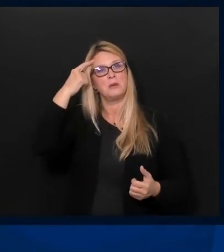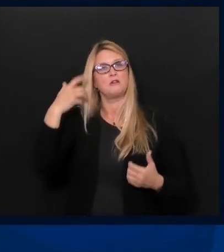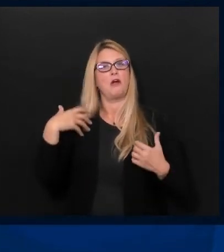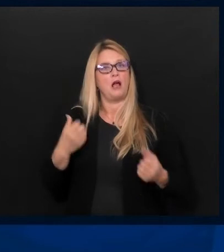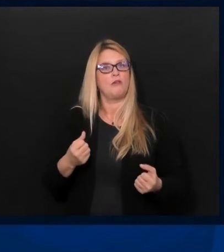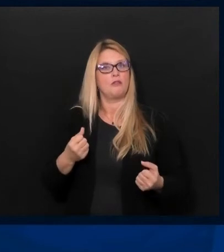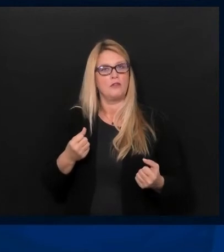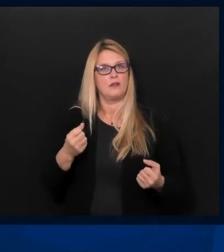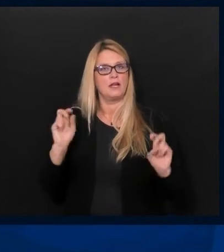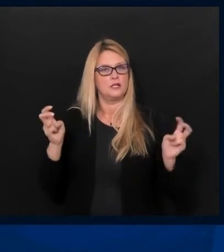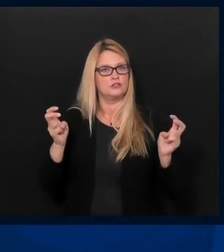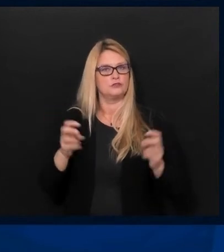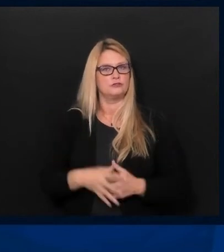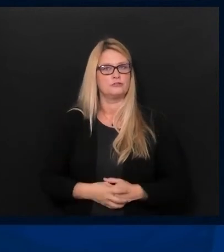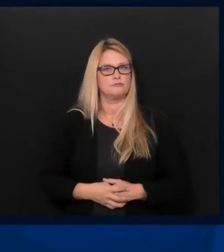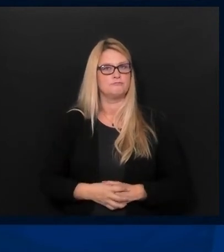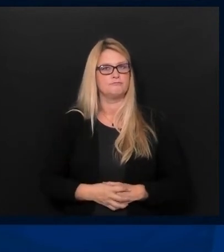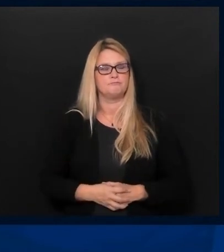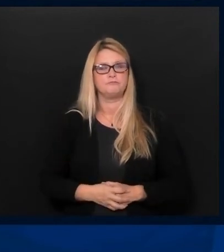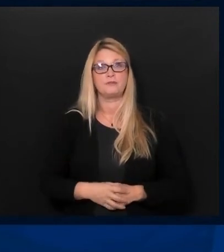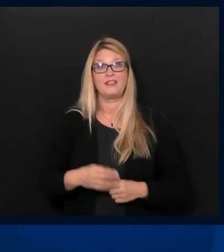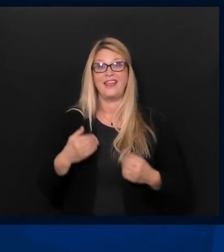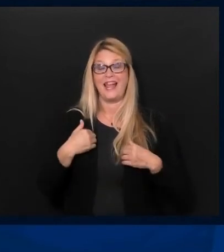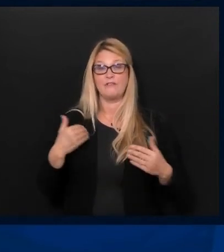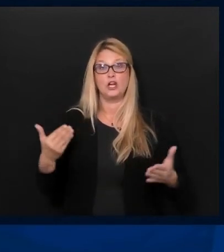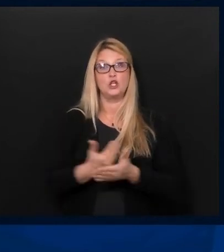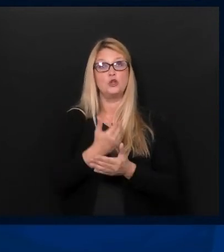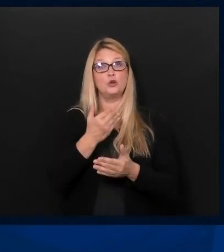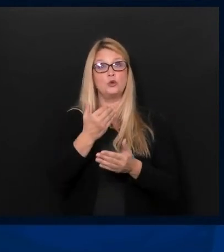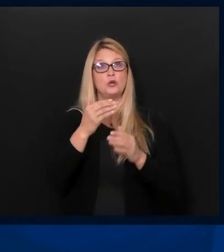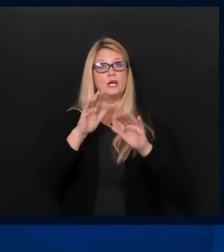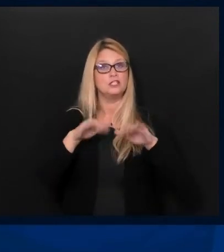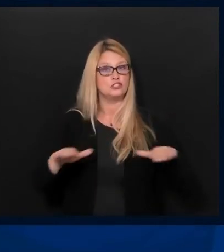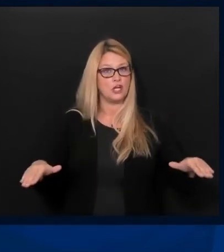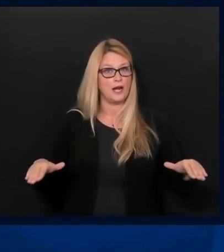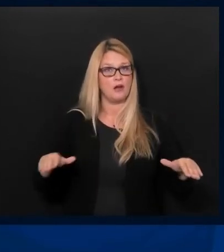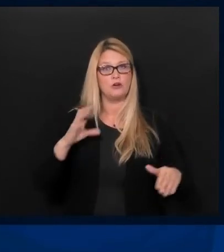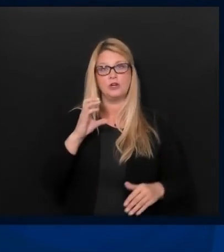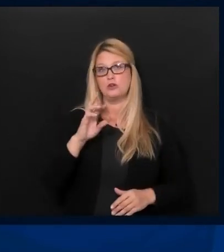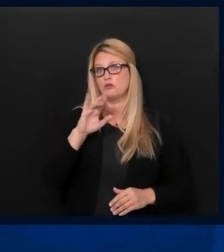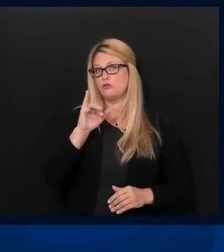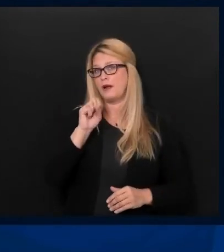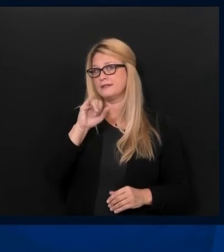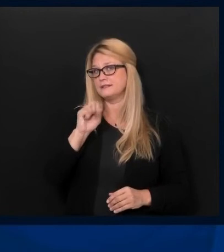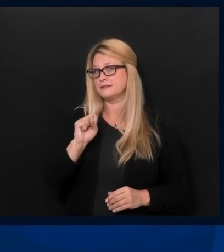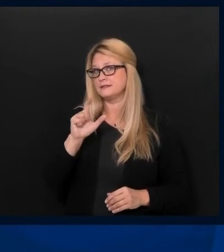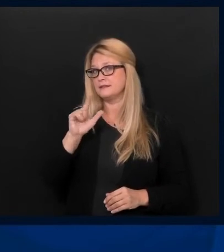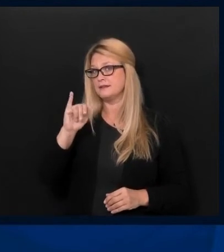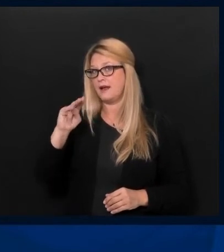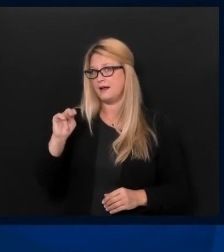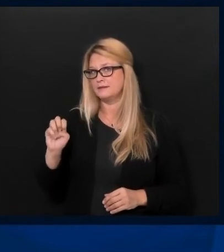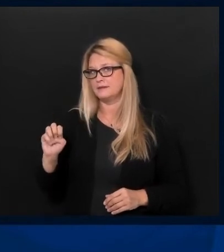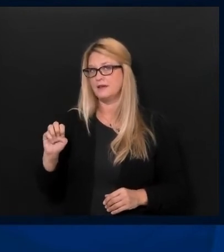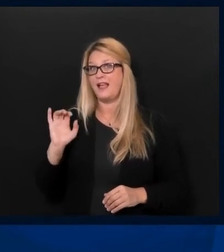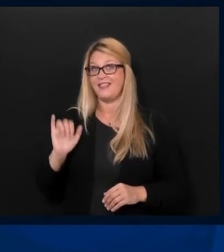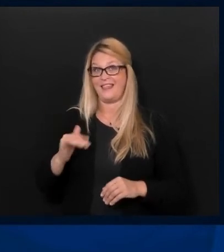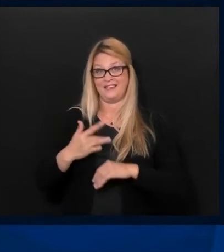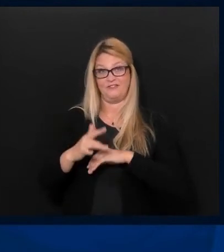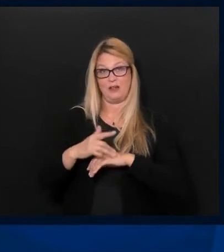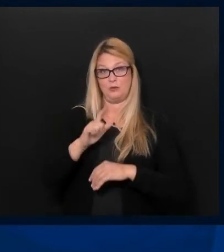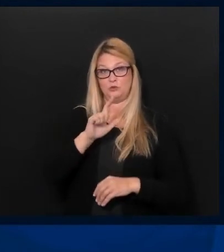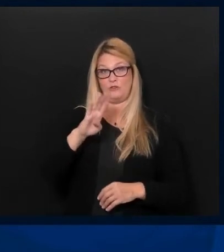And they also operate a new child crisis line. And this helpline is available